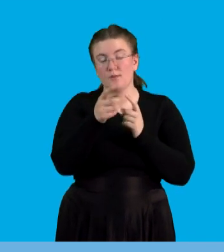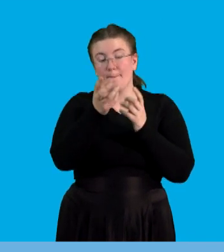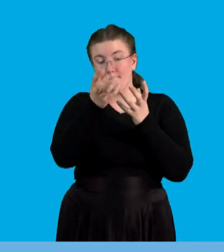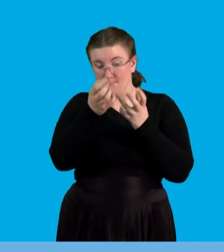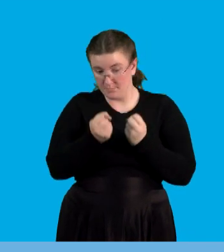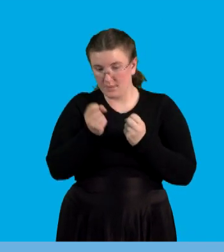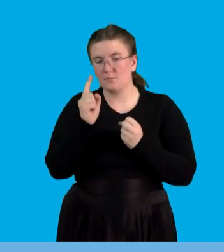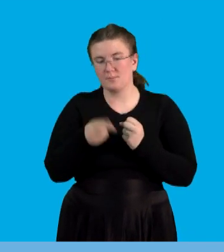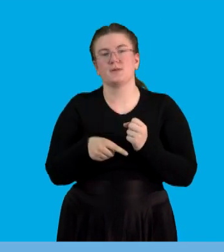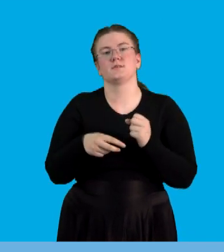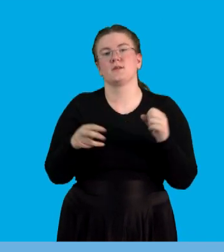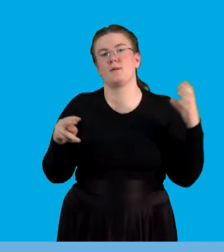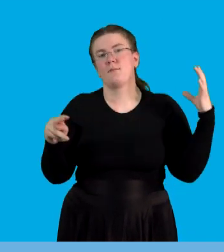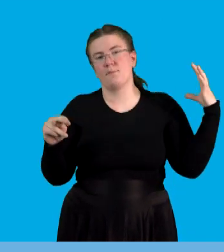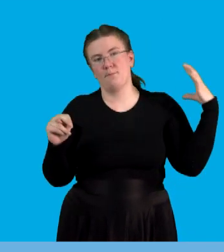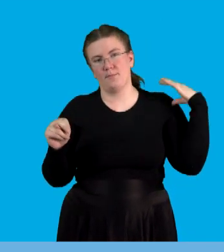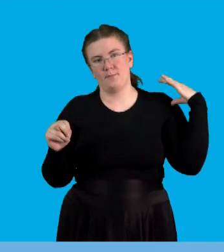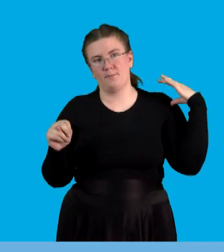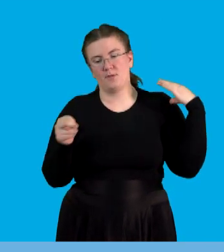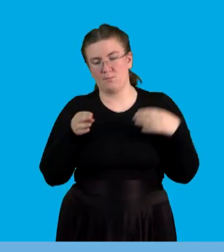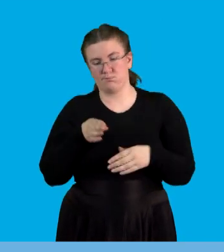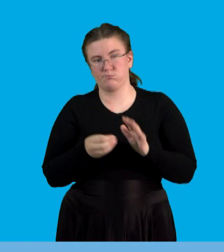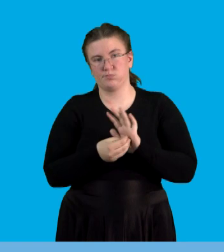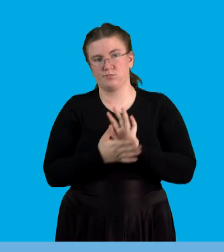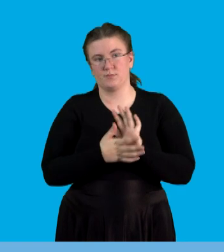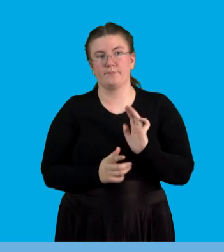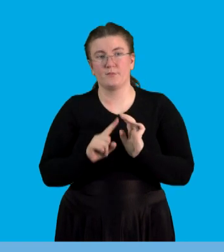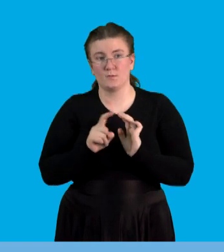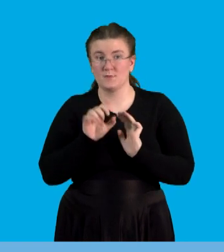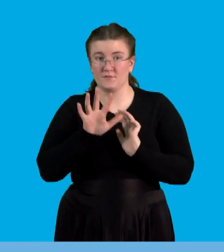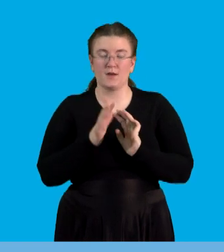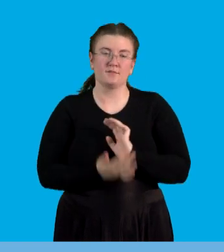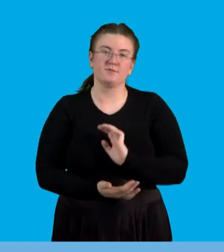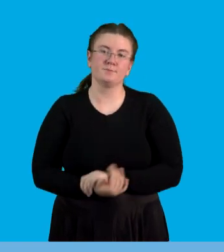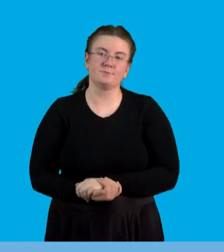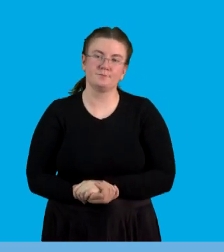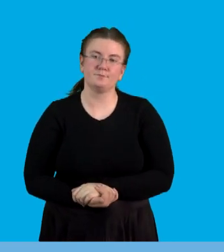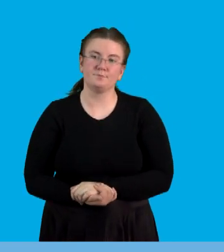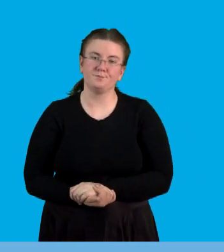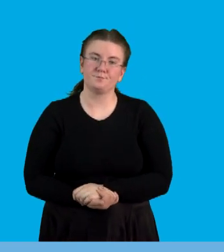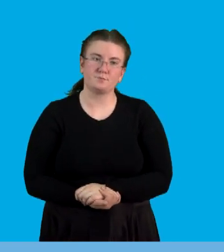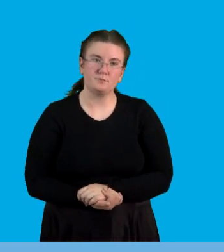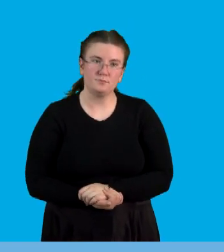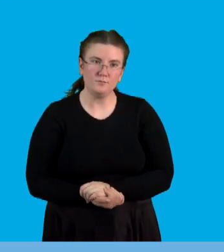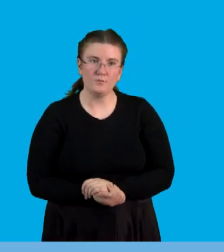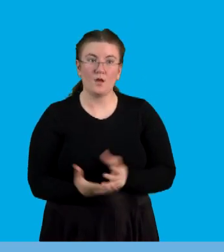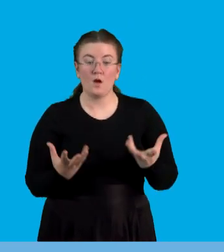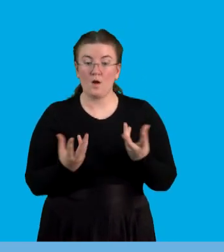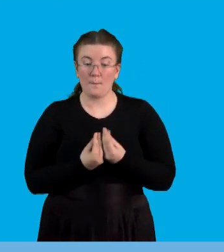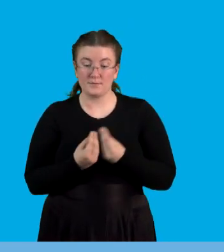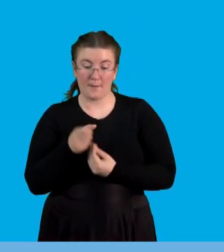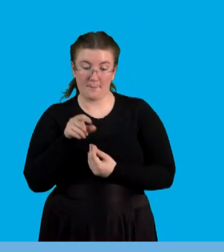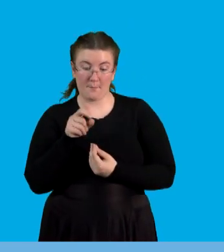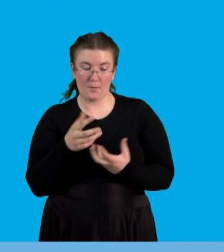in newtons, or have the units newtons. Now question 5. Is the weight of an object the